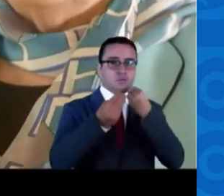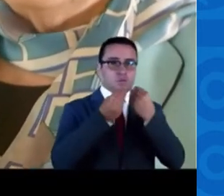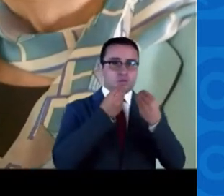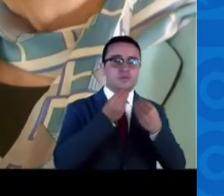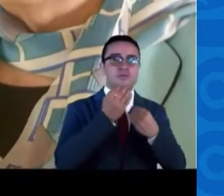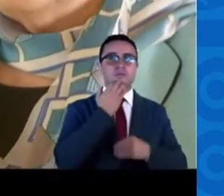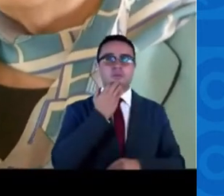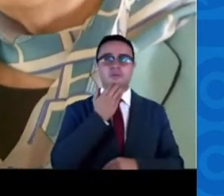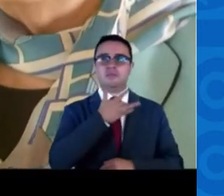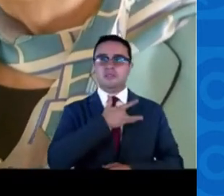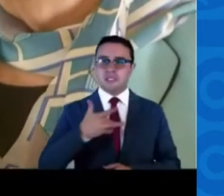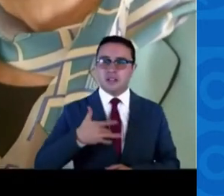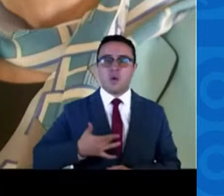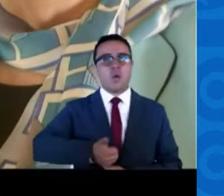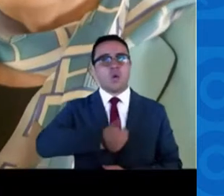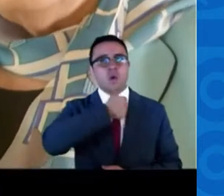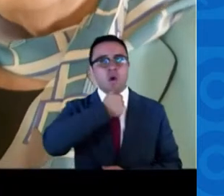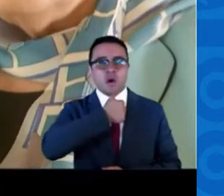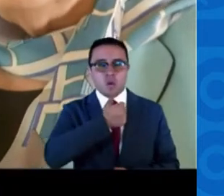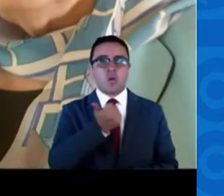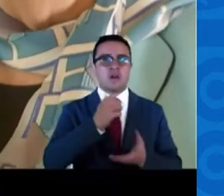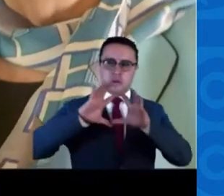the systems that contribute to nutrition,